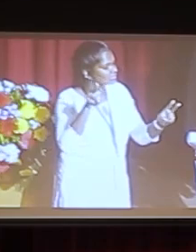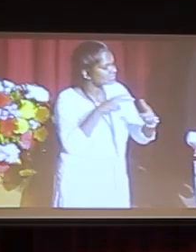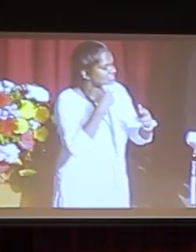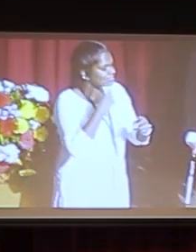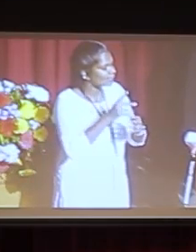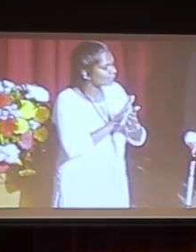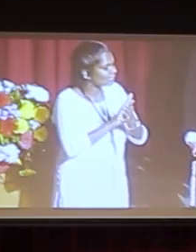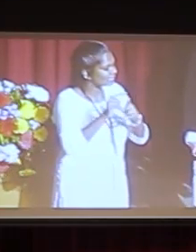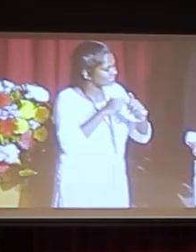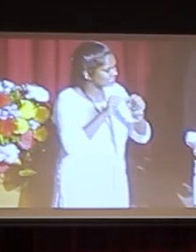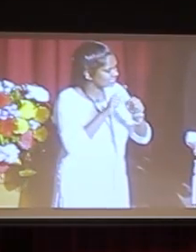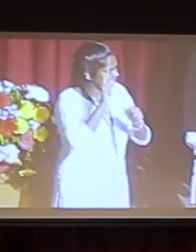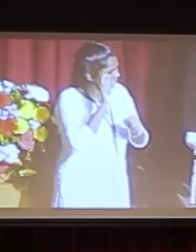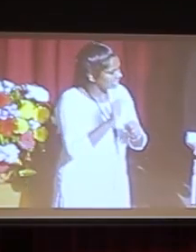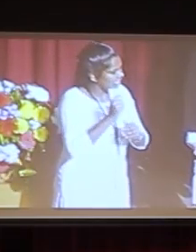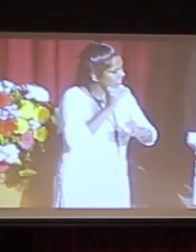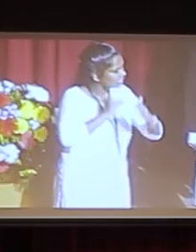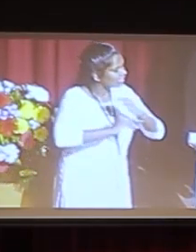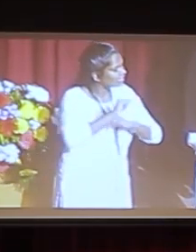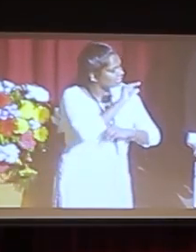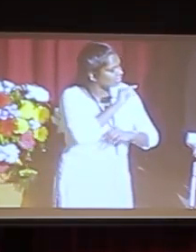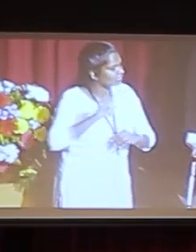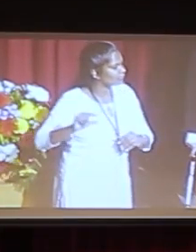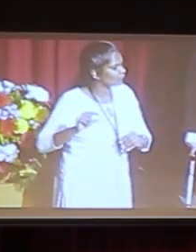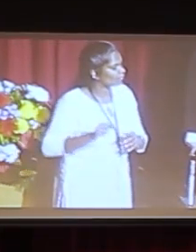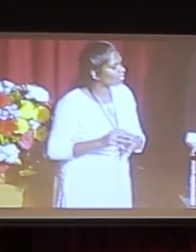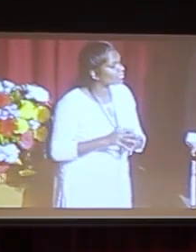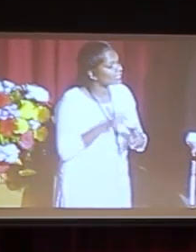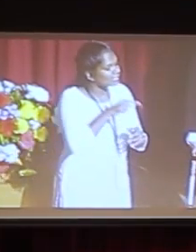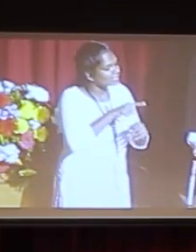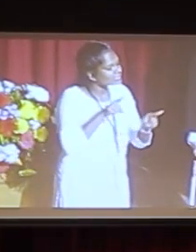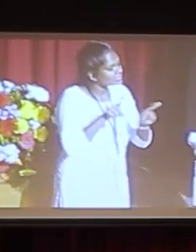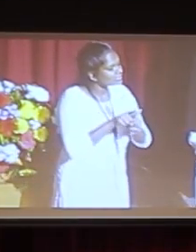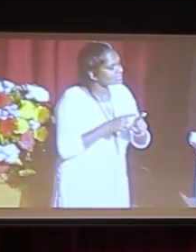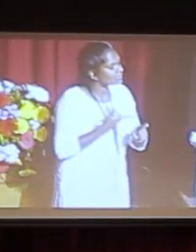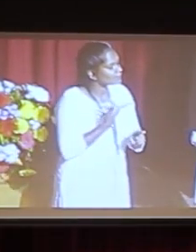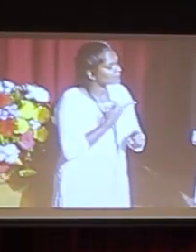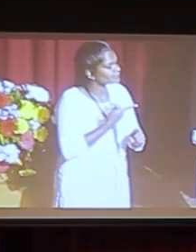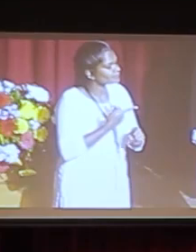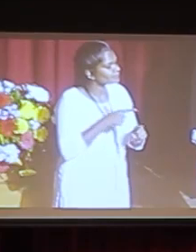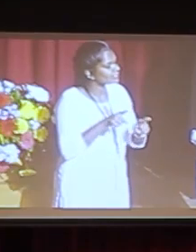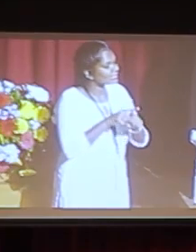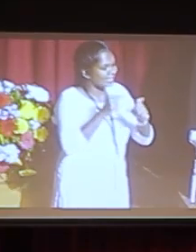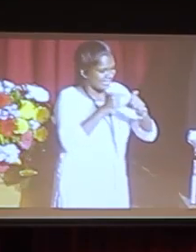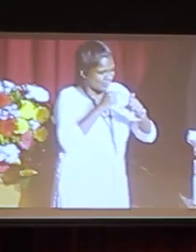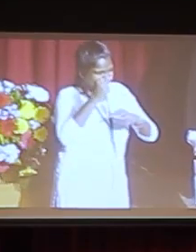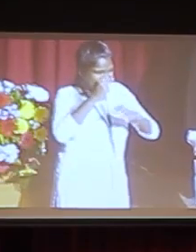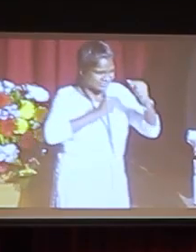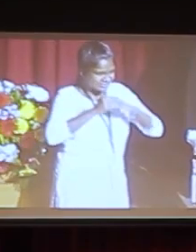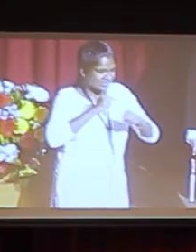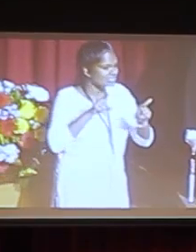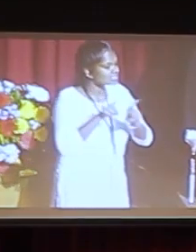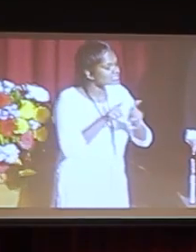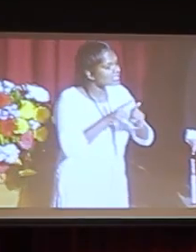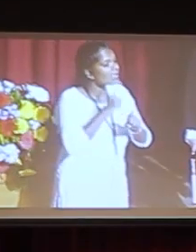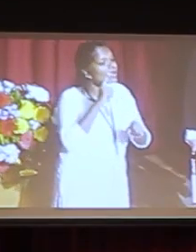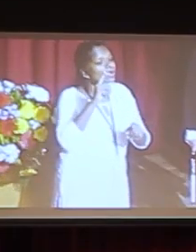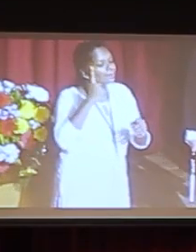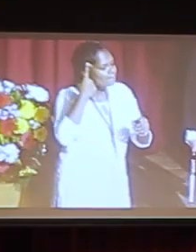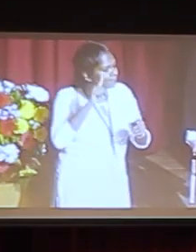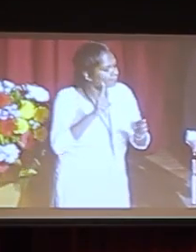2 plus NH sub 4. So this was the chemical equation where sub 2